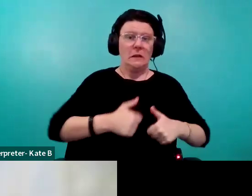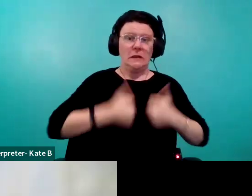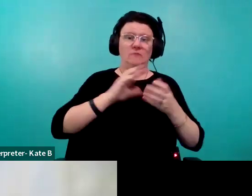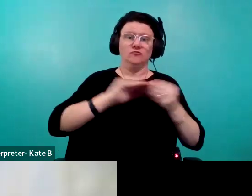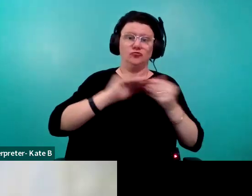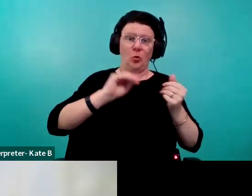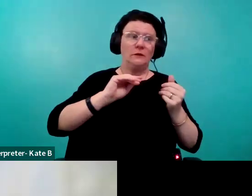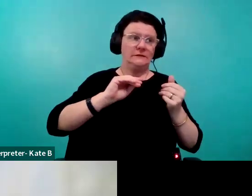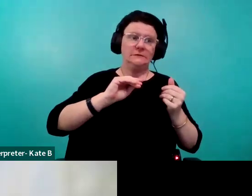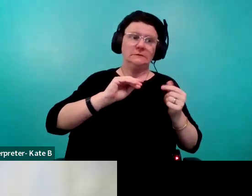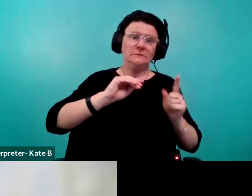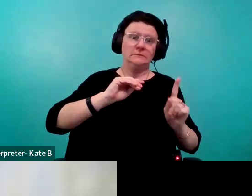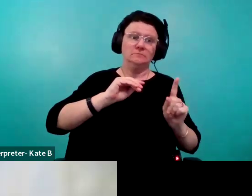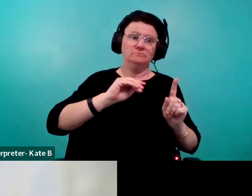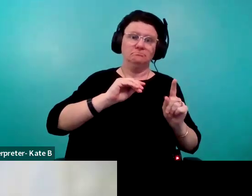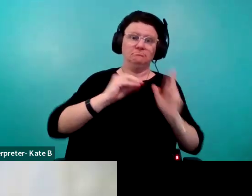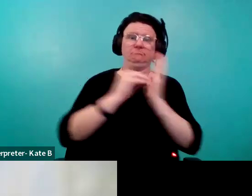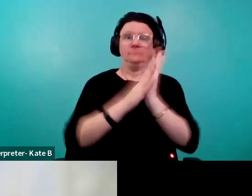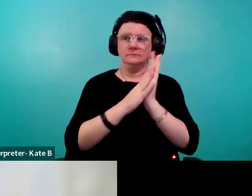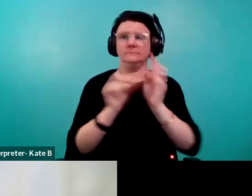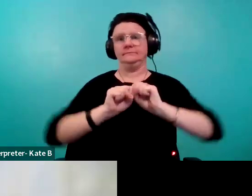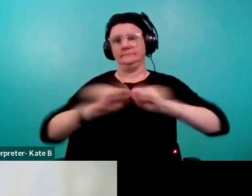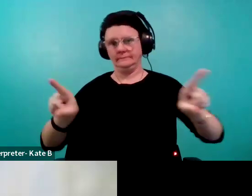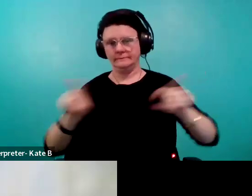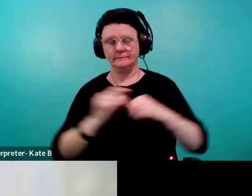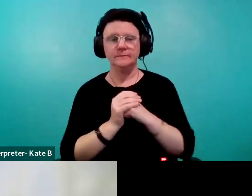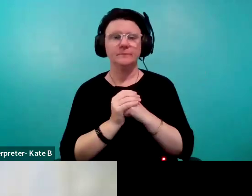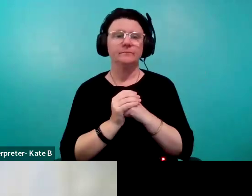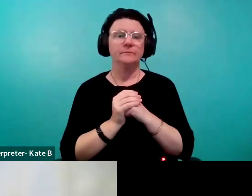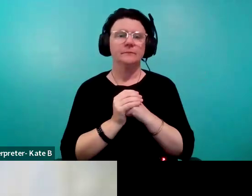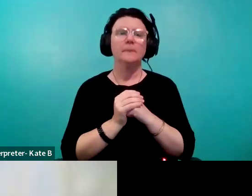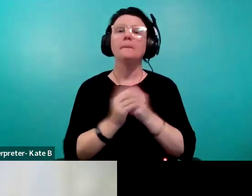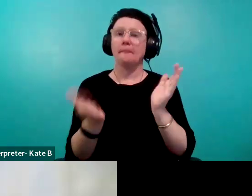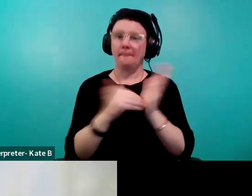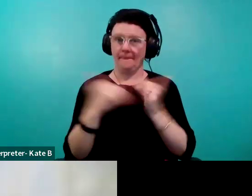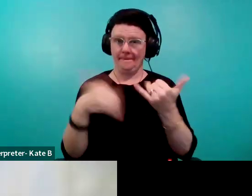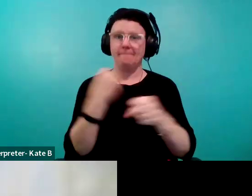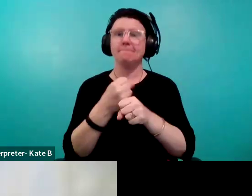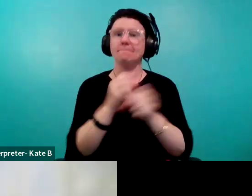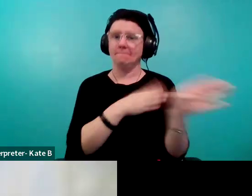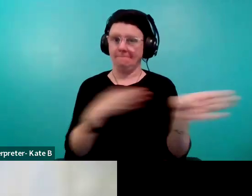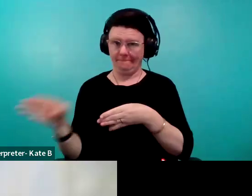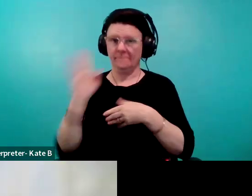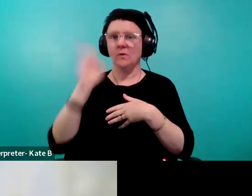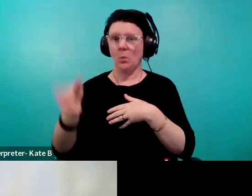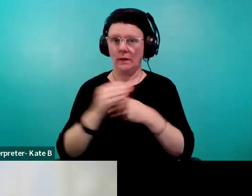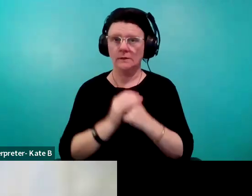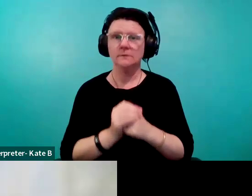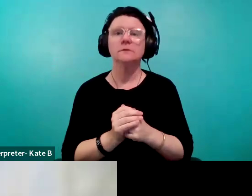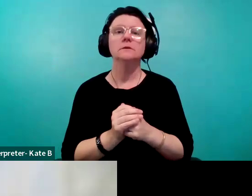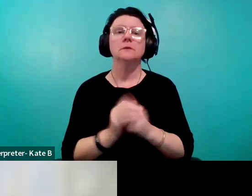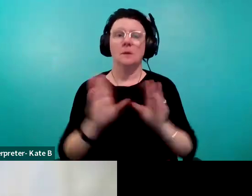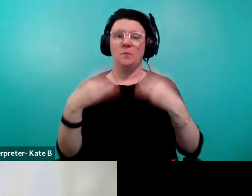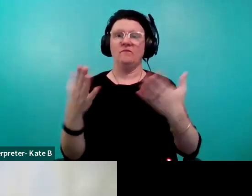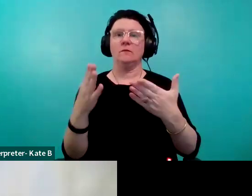impact somebody with disabilities in Iowa. We're going to be doing that again this session and providing it